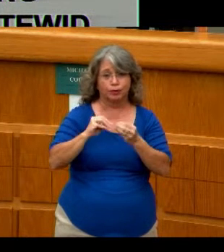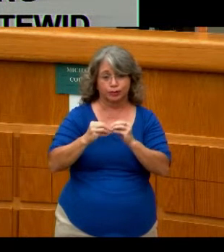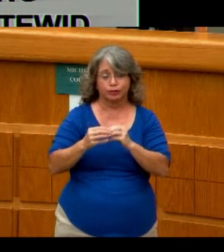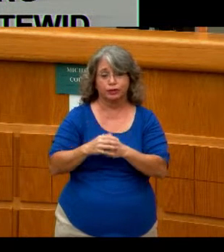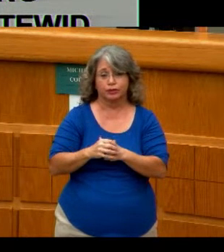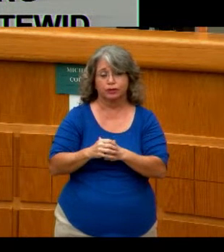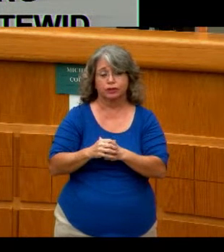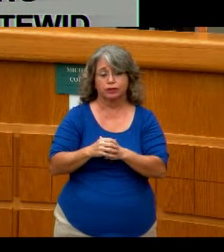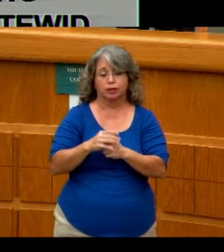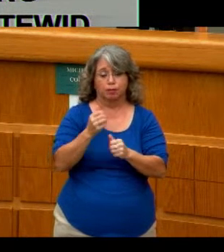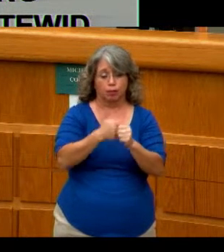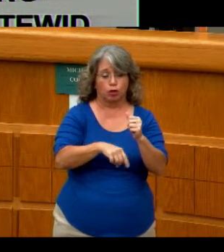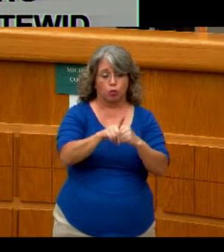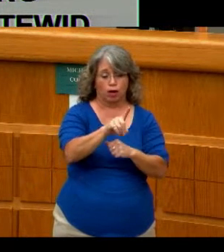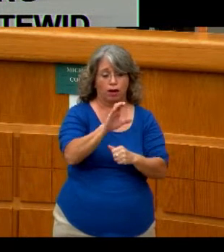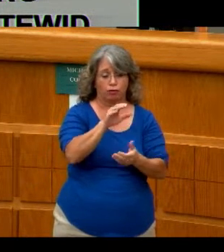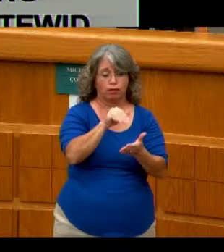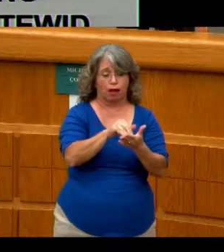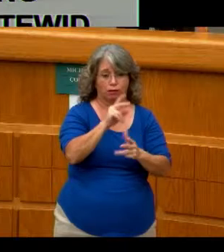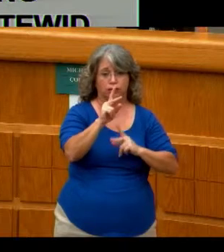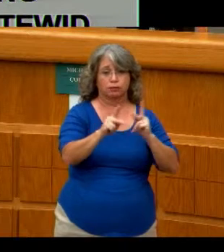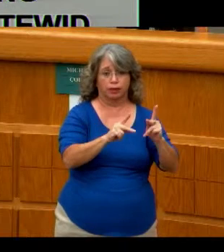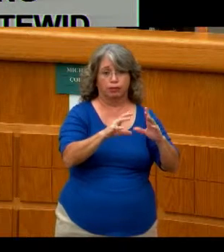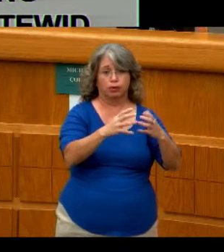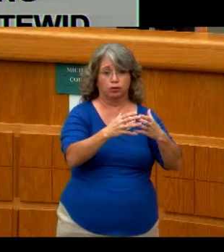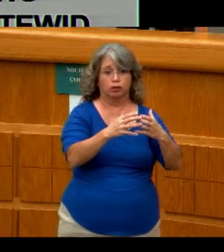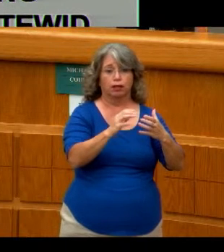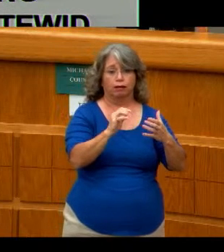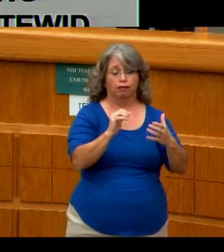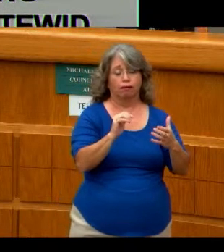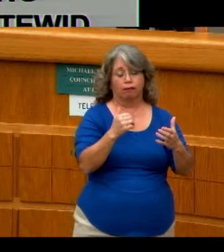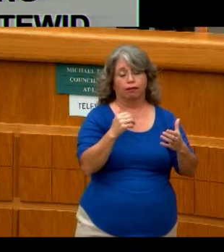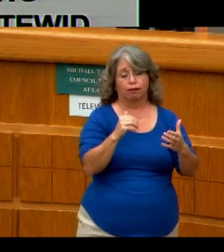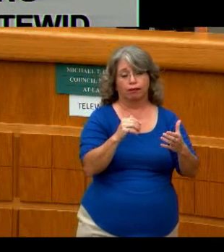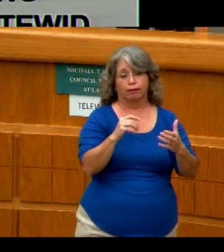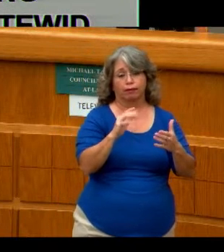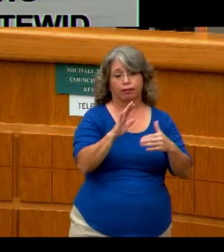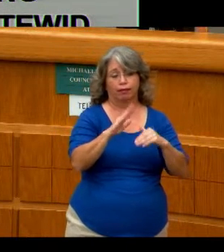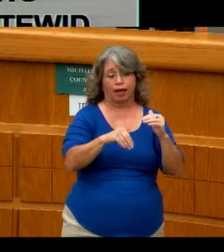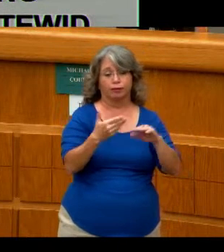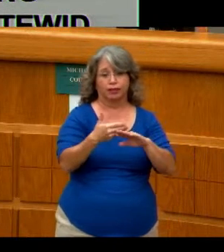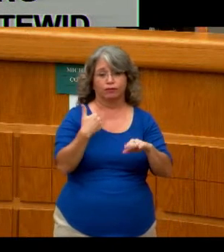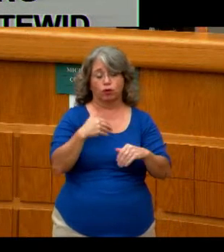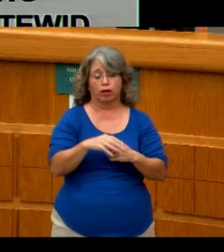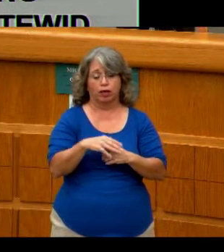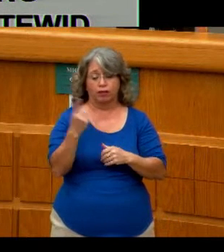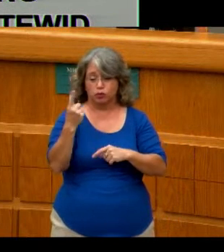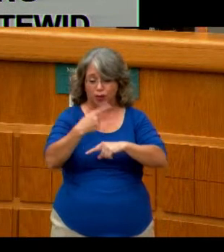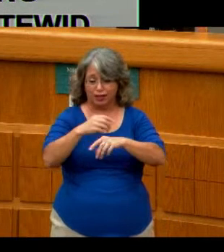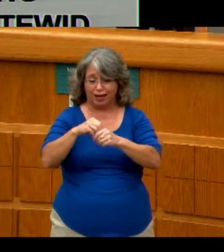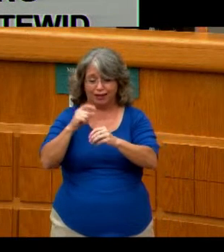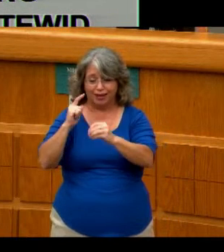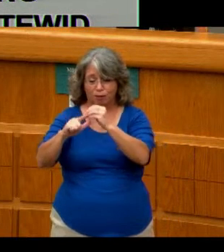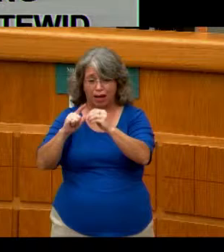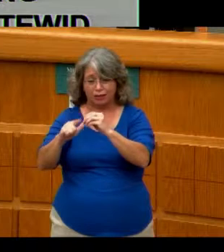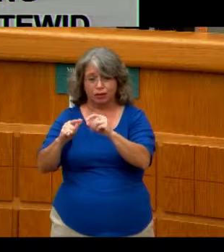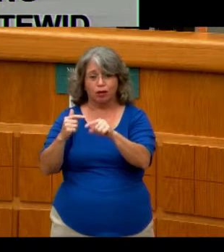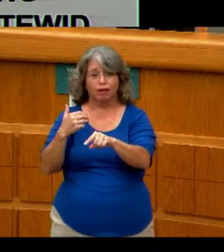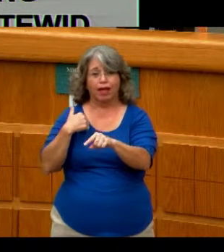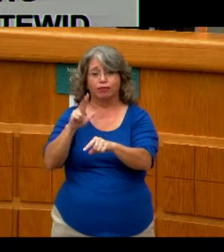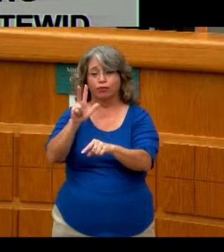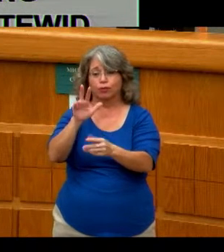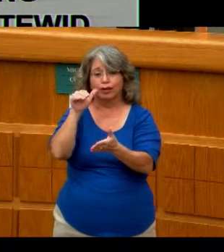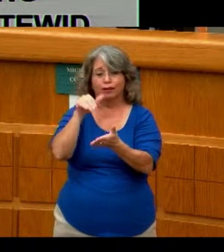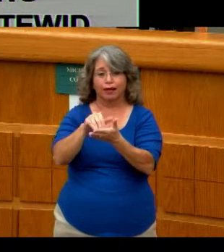It's almost twice as high in terms of the numbers of new cases per day per capita, what they were seeing in El Paso,